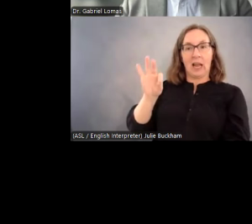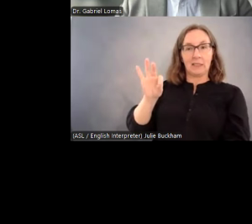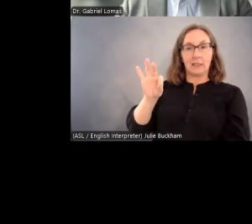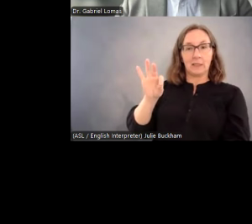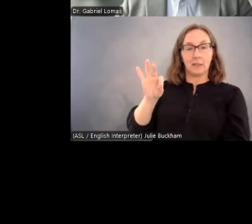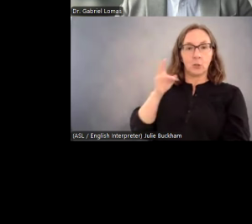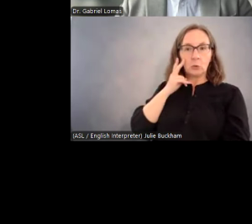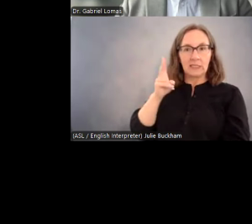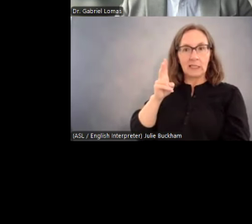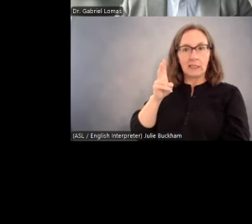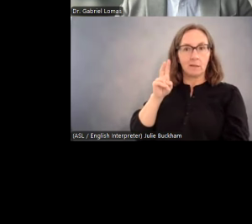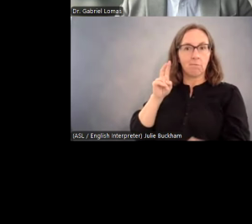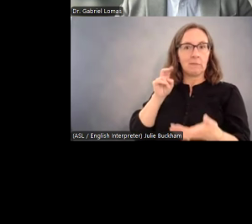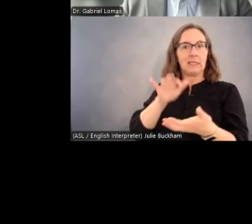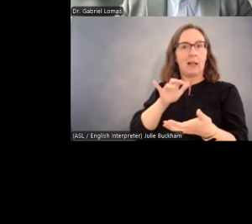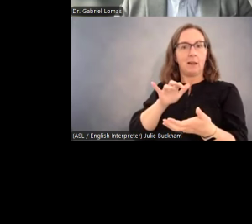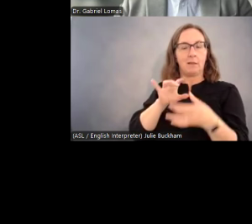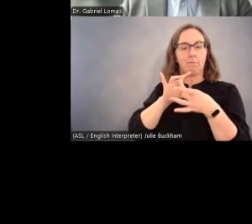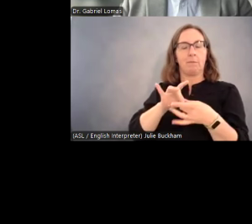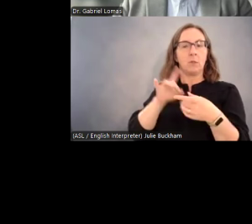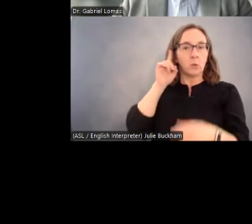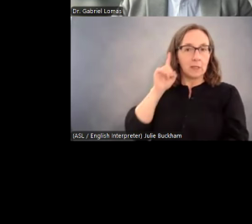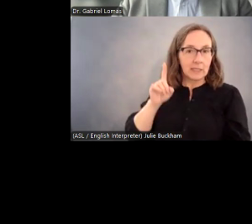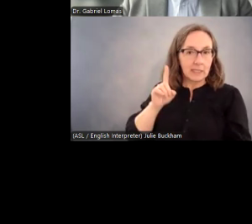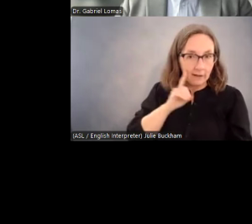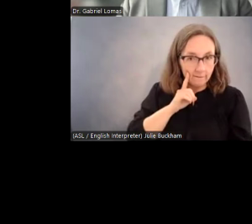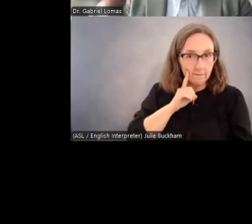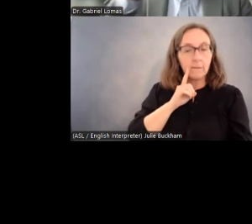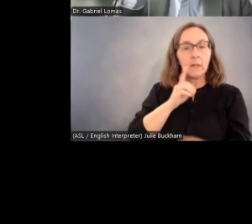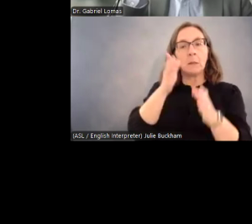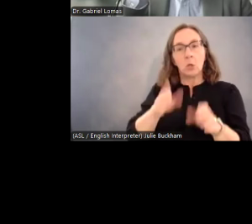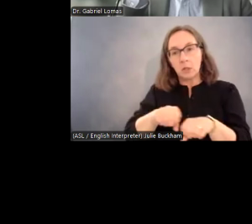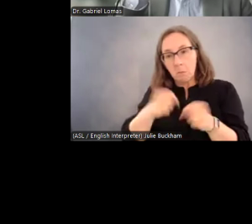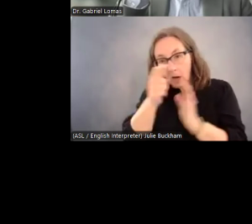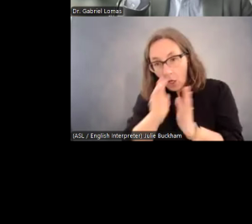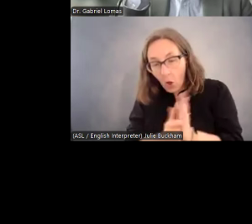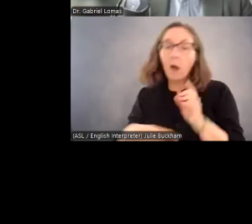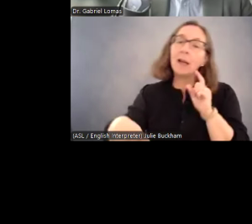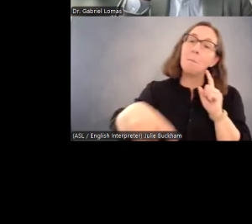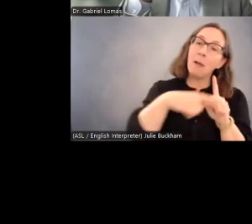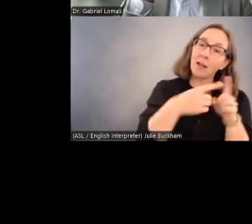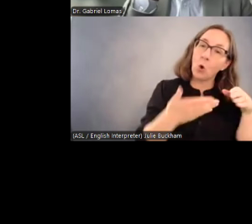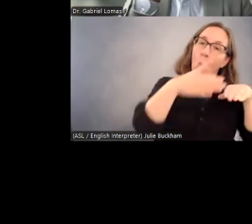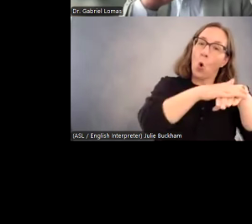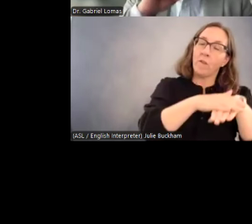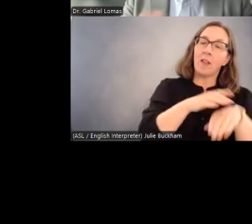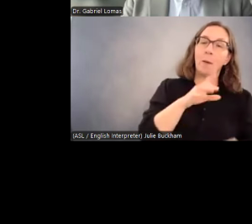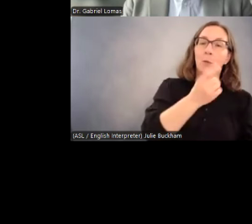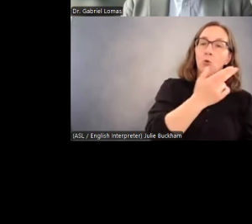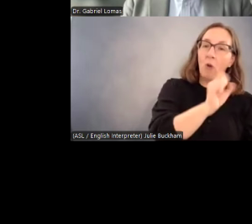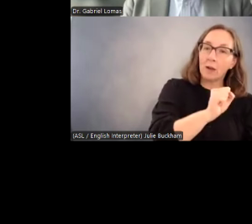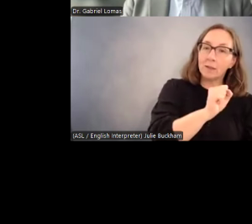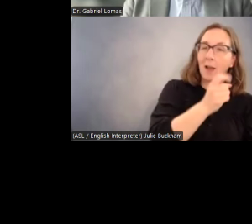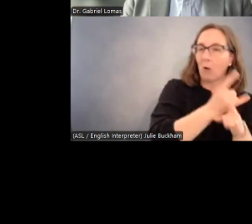that were done looking at deaf offenders and a connection with drug or alcohol use. So he did a study with 29